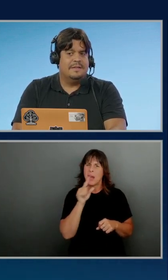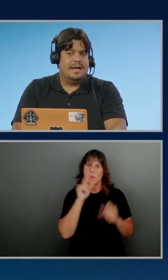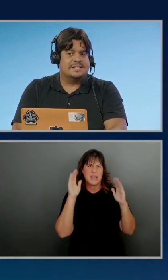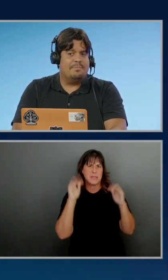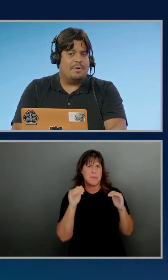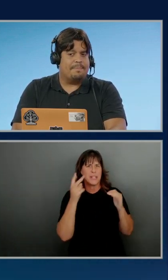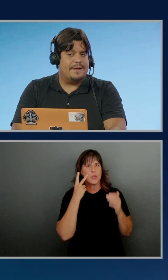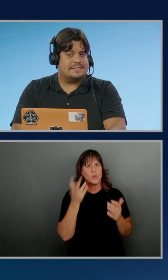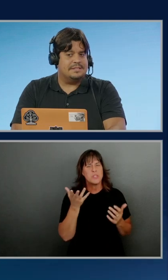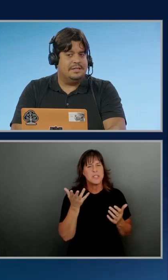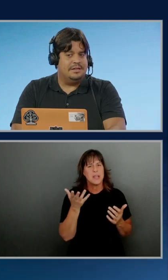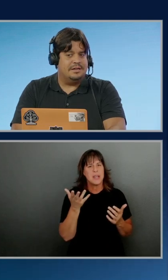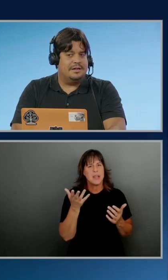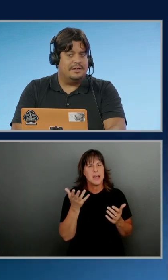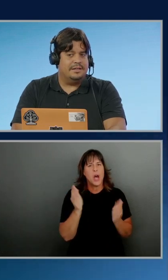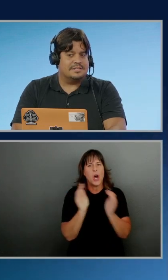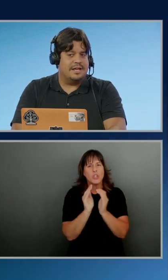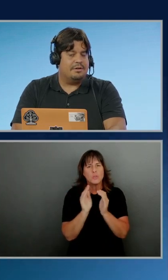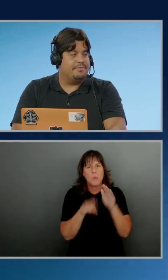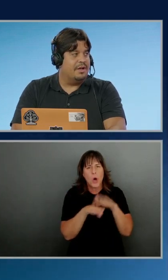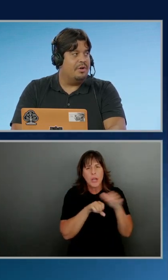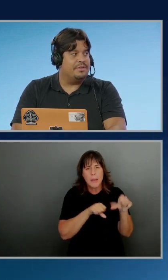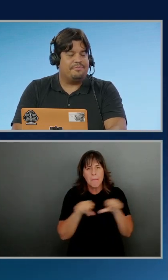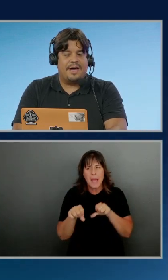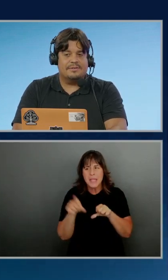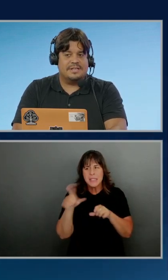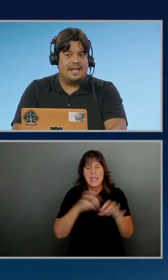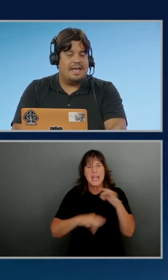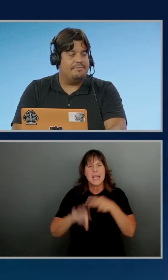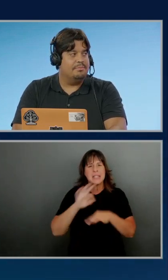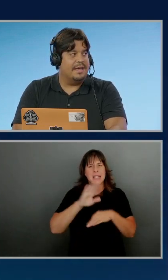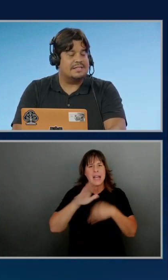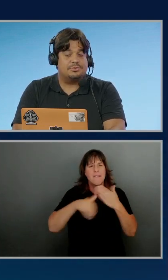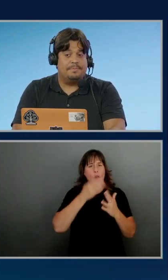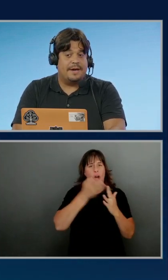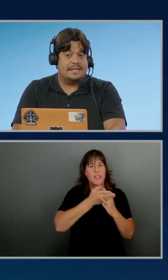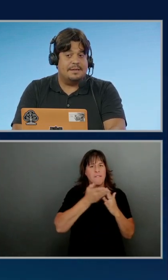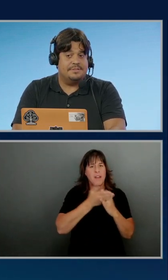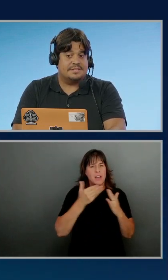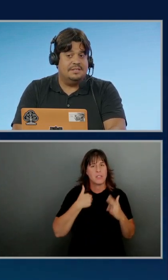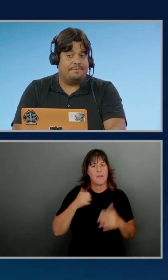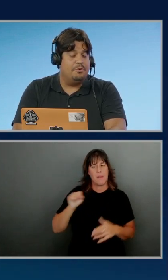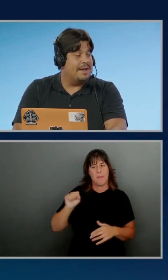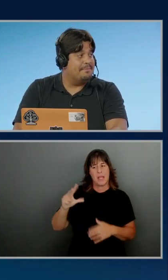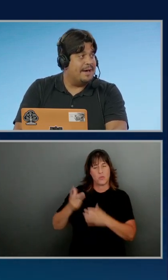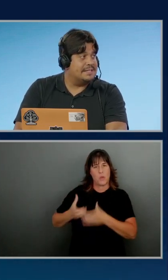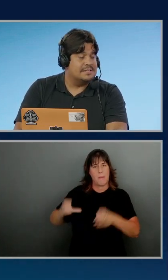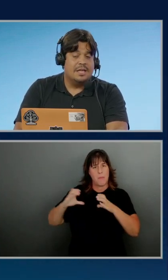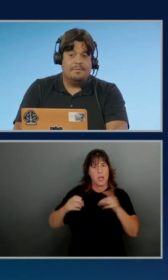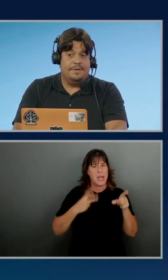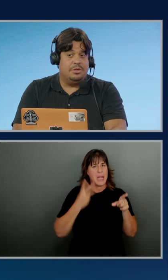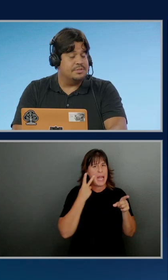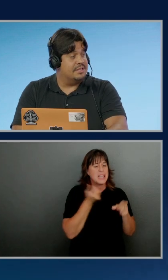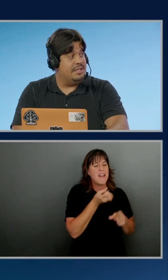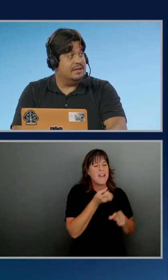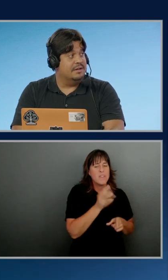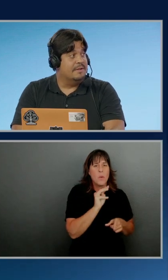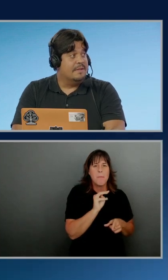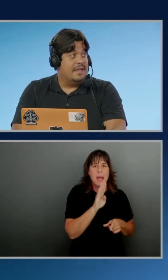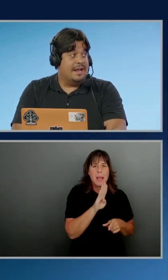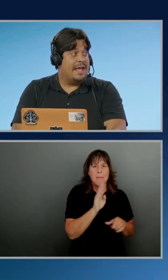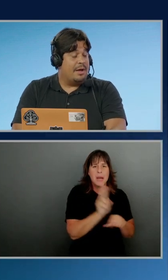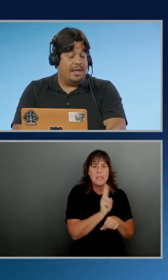a small capacity here instead of all the files that I have on my S3 buckets. I'm just seeing a few megabytes being used